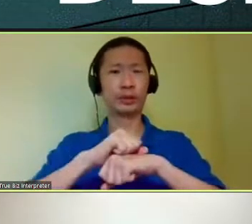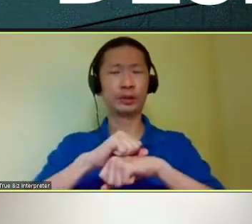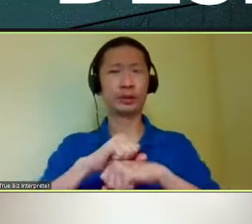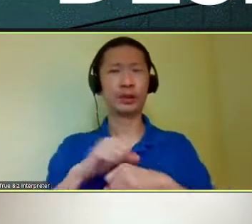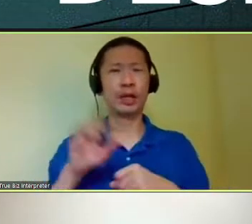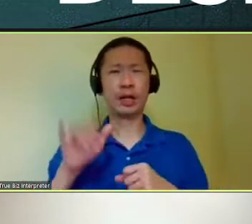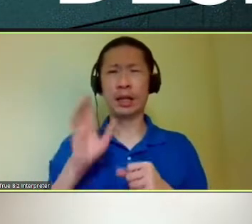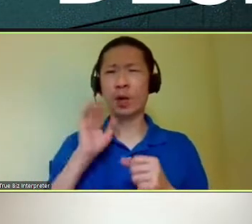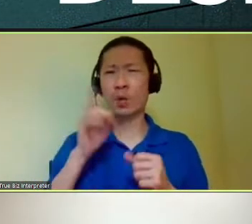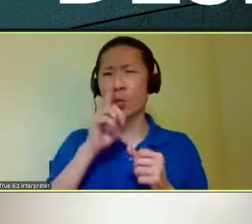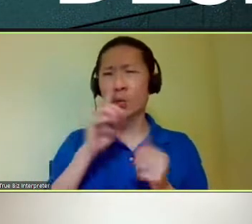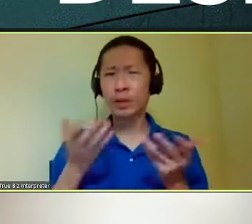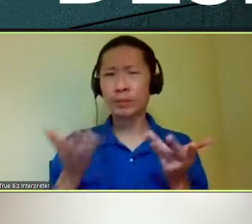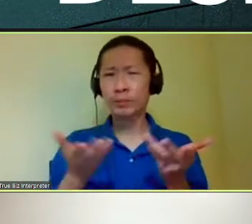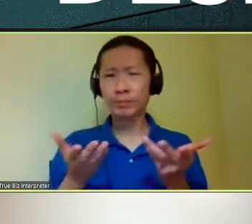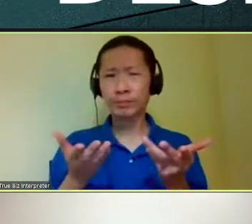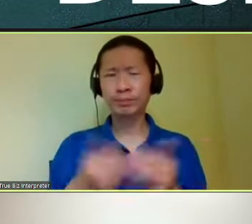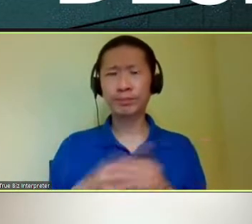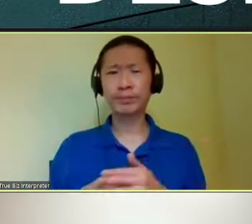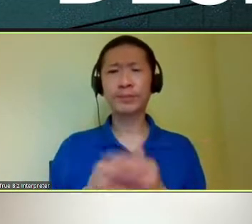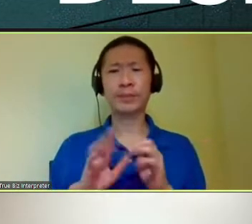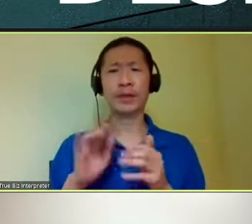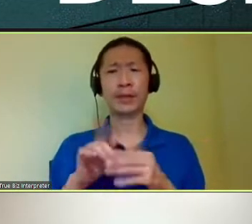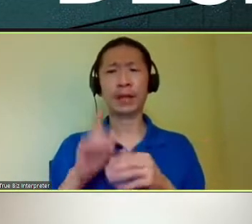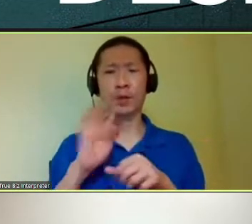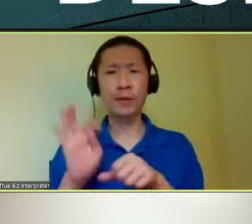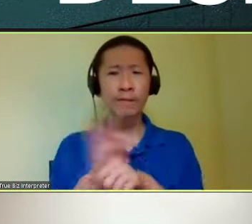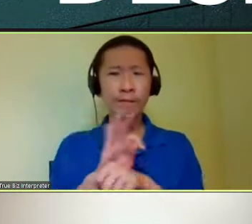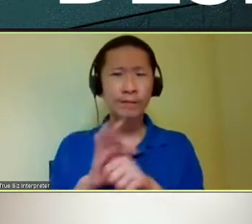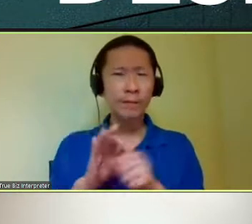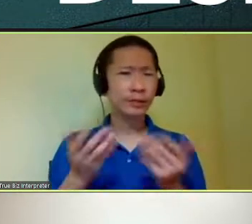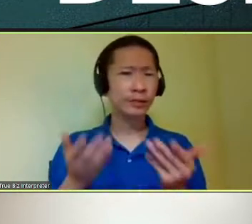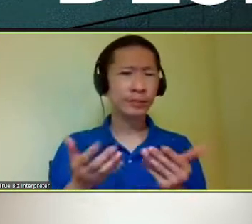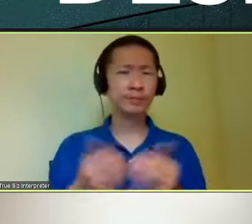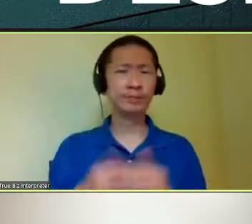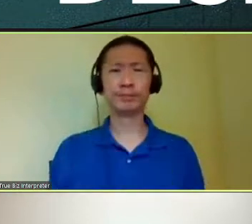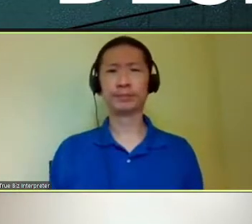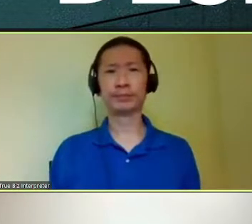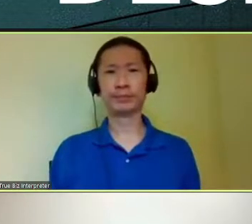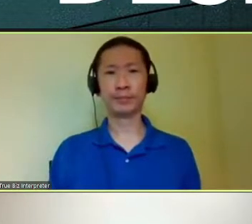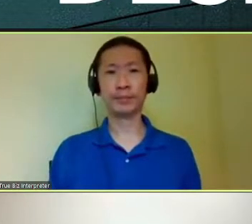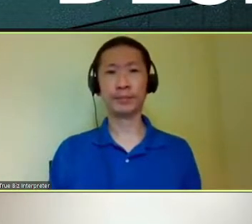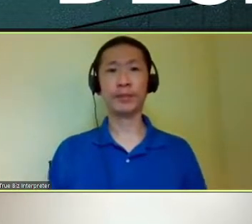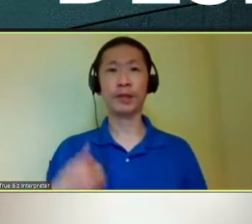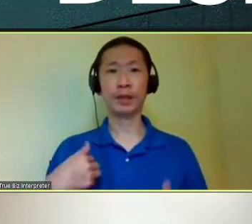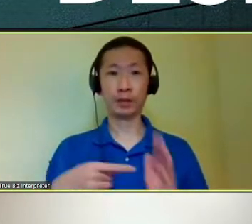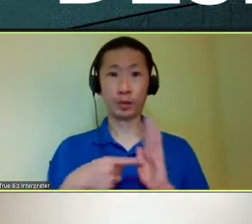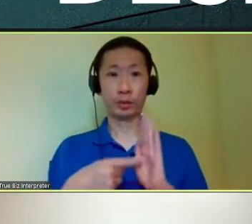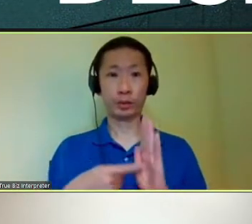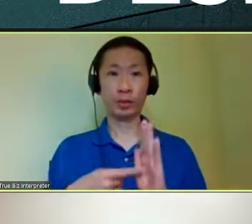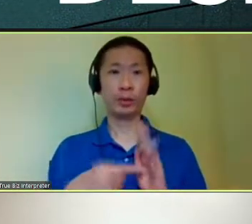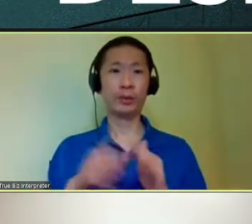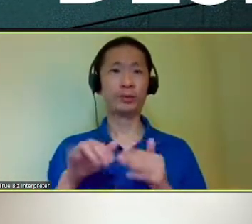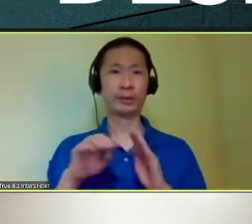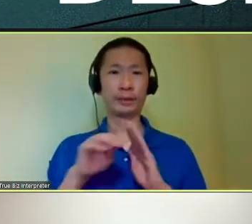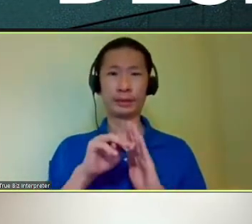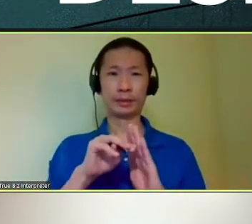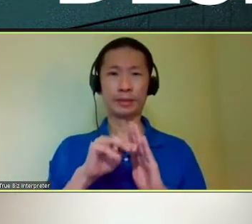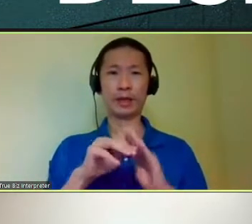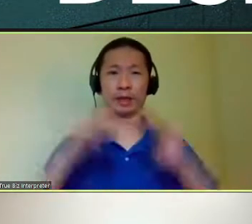be like, what that would look like, how that would function. And so we showed them this model of